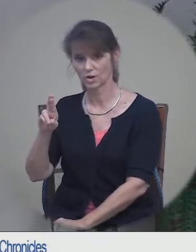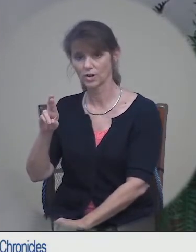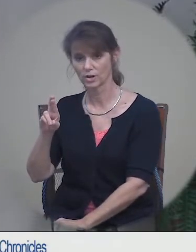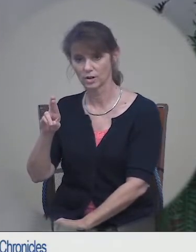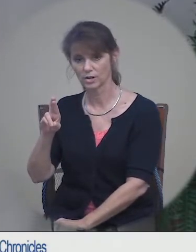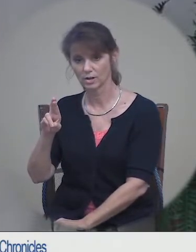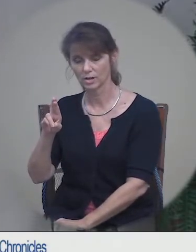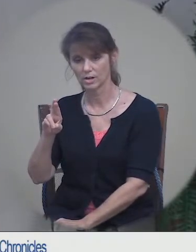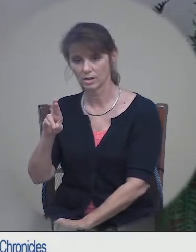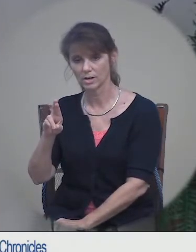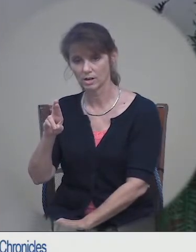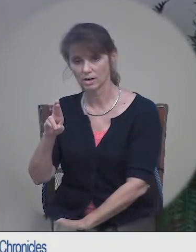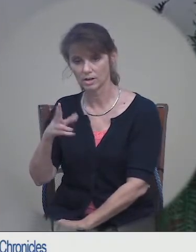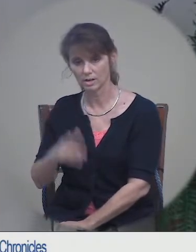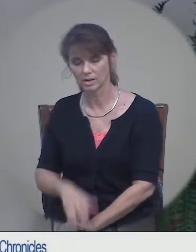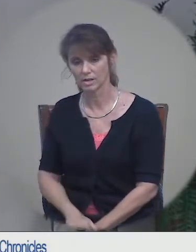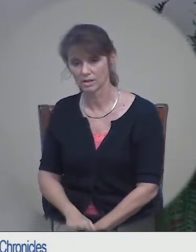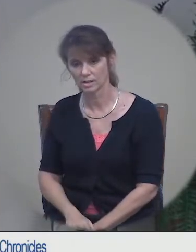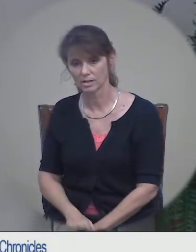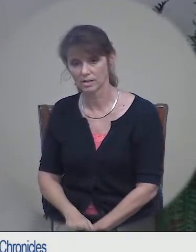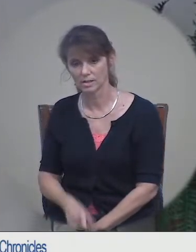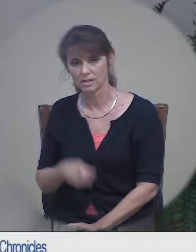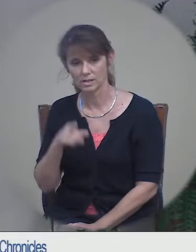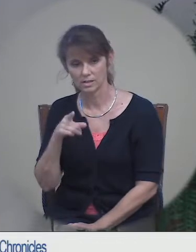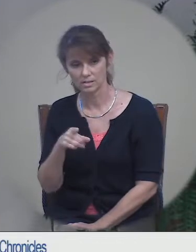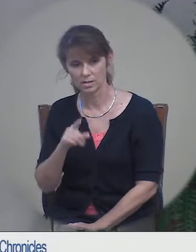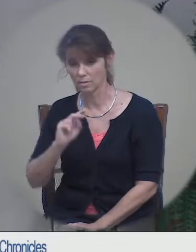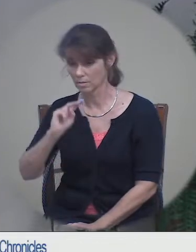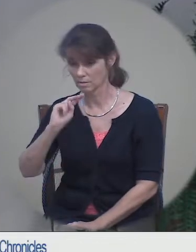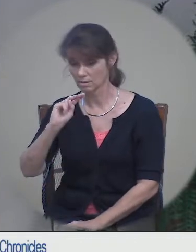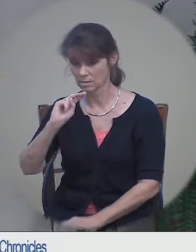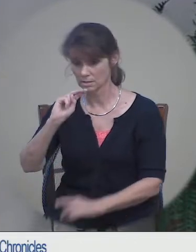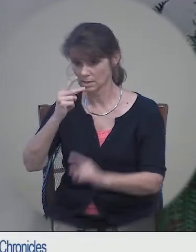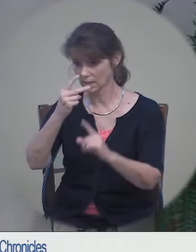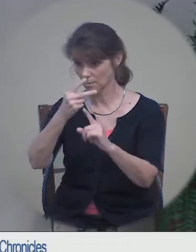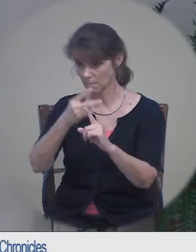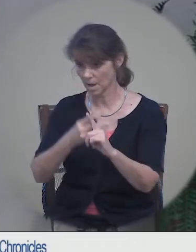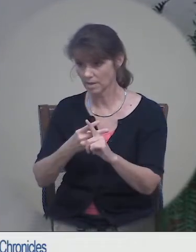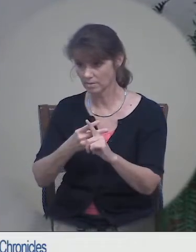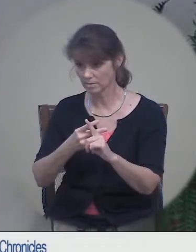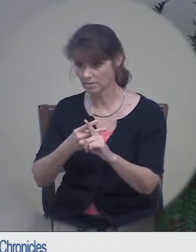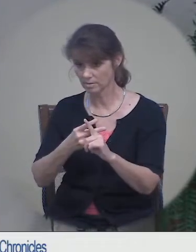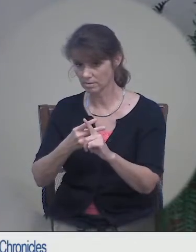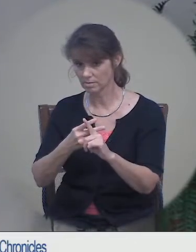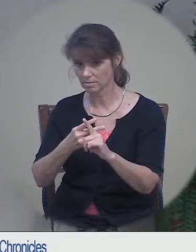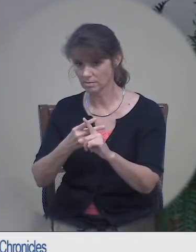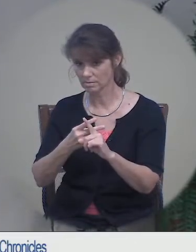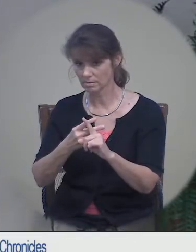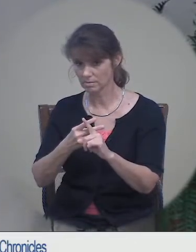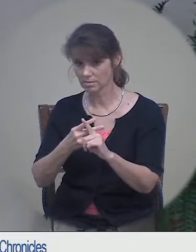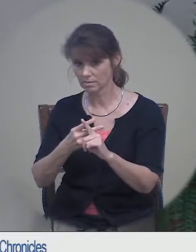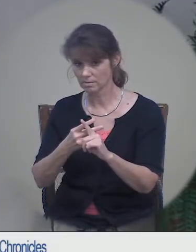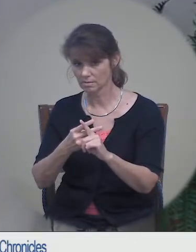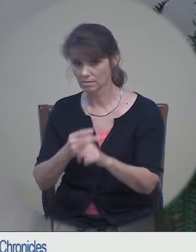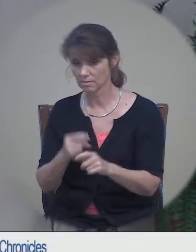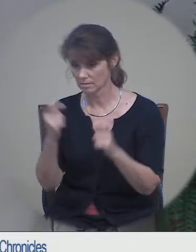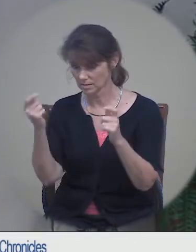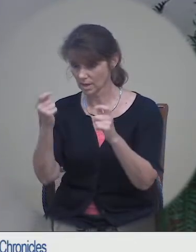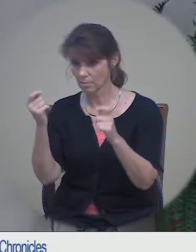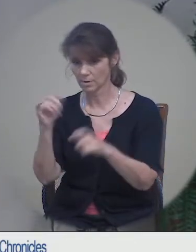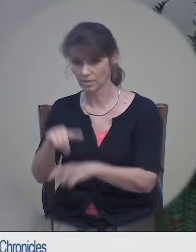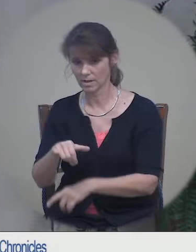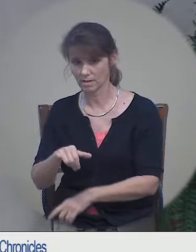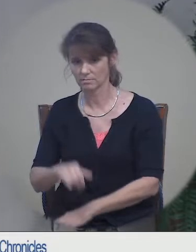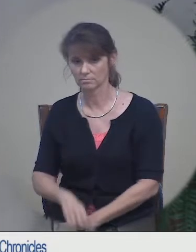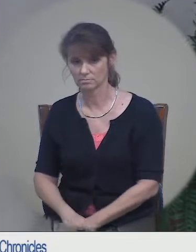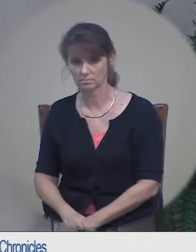God made, and they were going to observe it in the second month. The reason was because, remember, he started doing this in the first